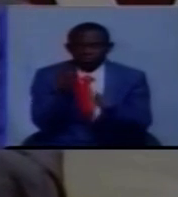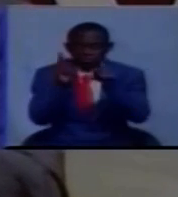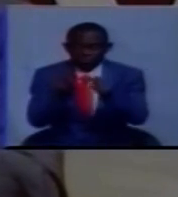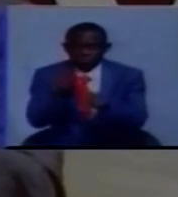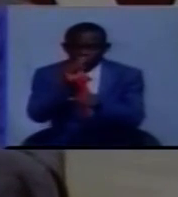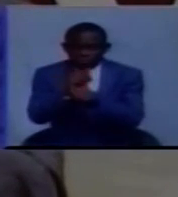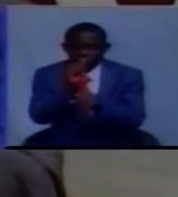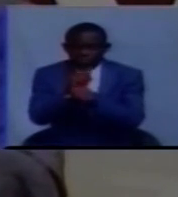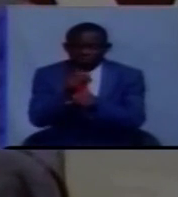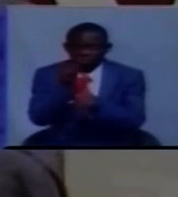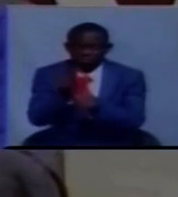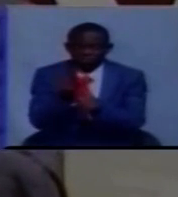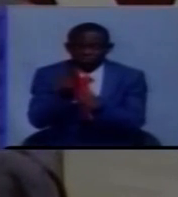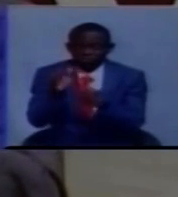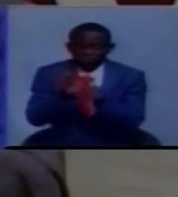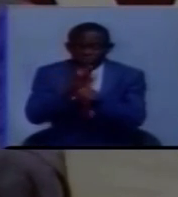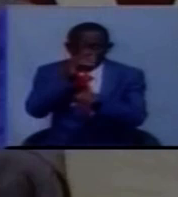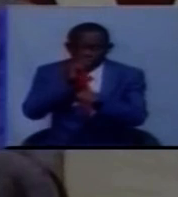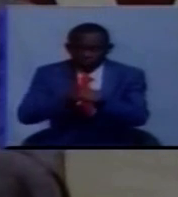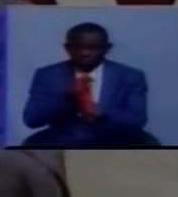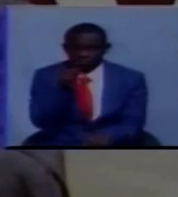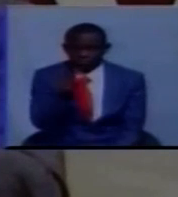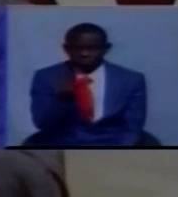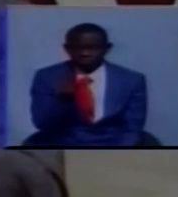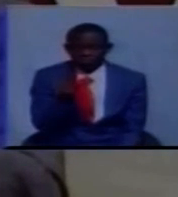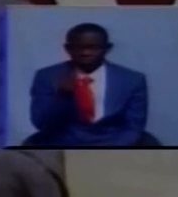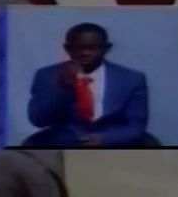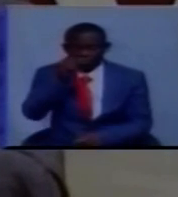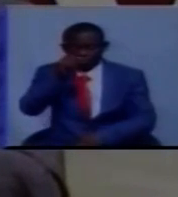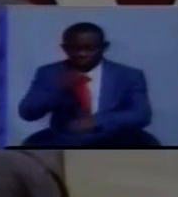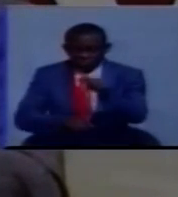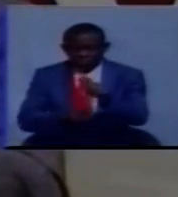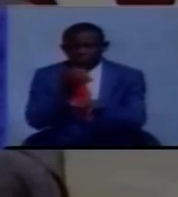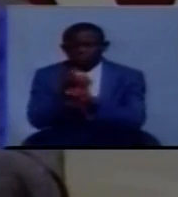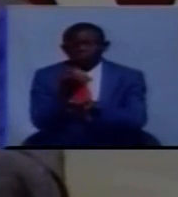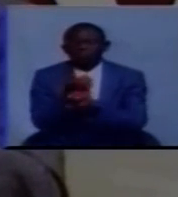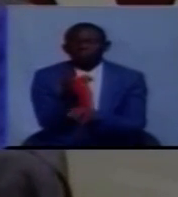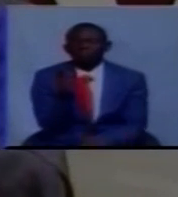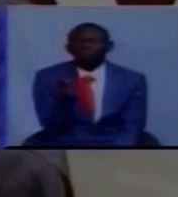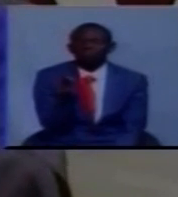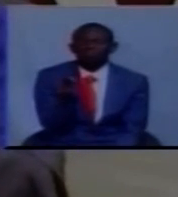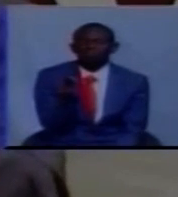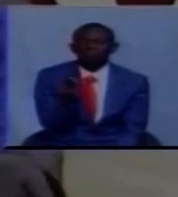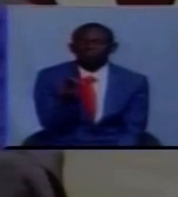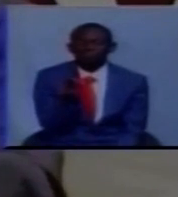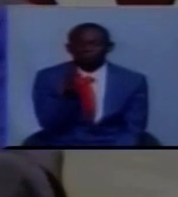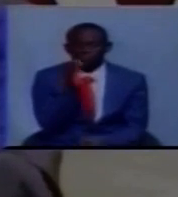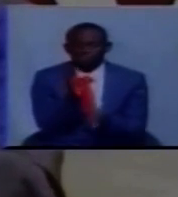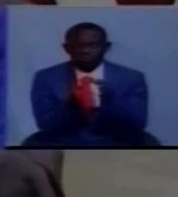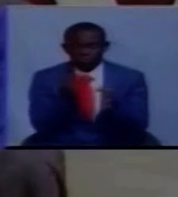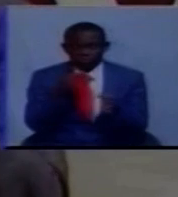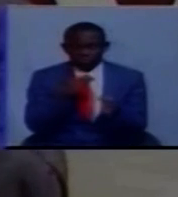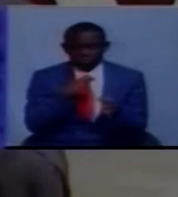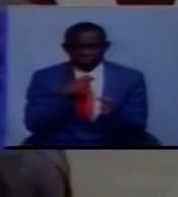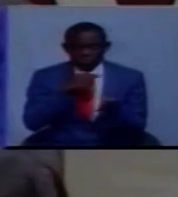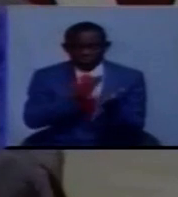pensionable. You employ me as your human resource manager. I can make sure that you put in a disciplinary code